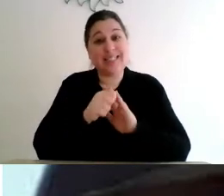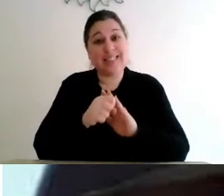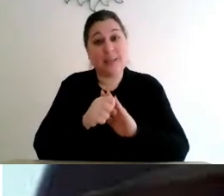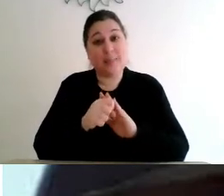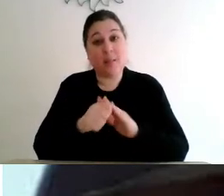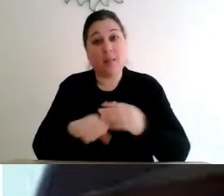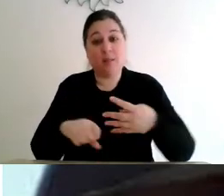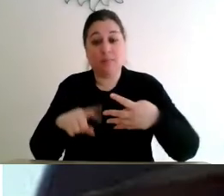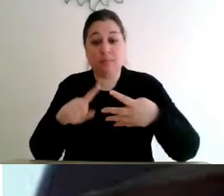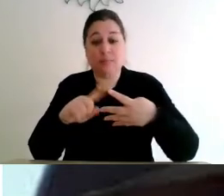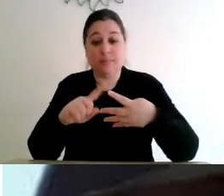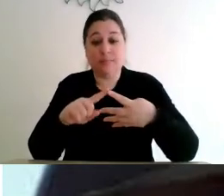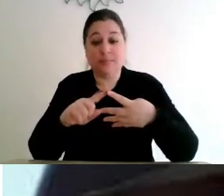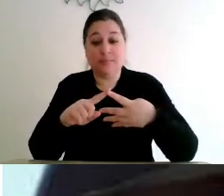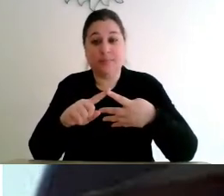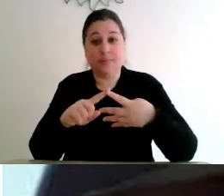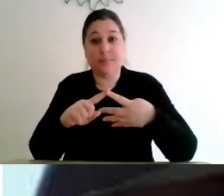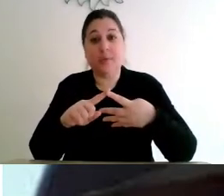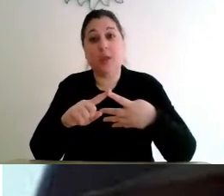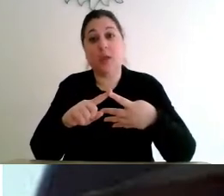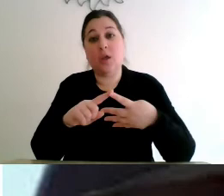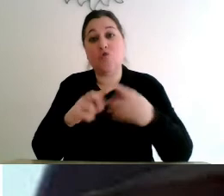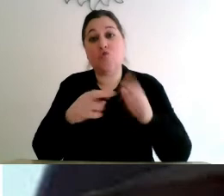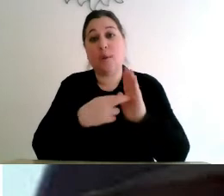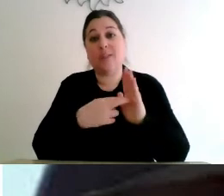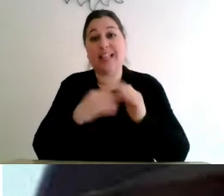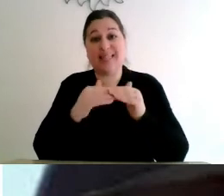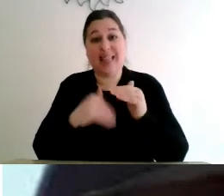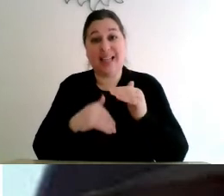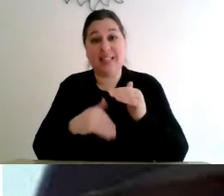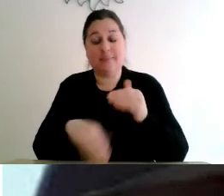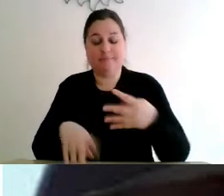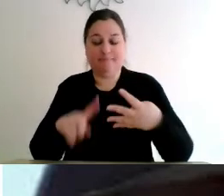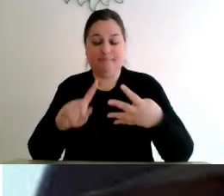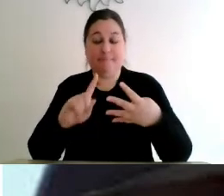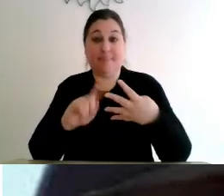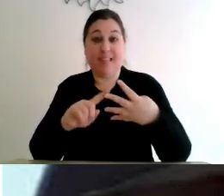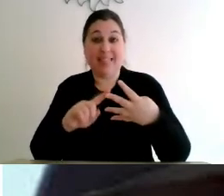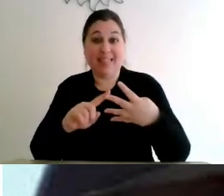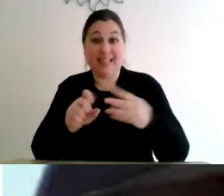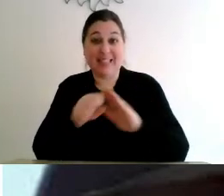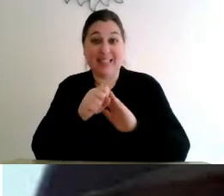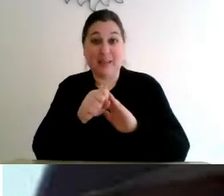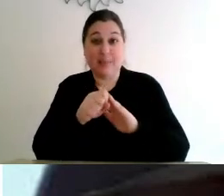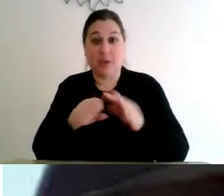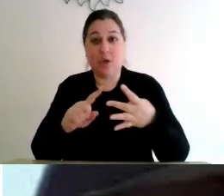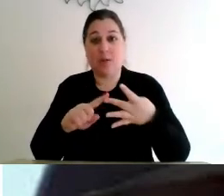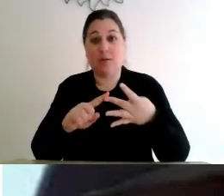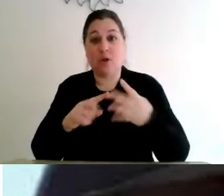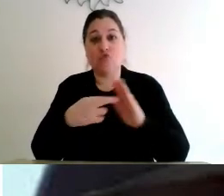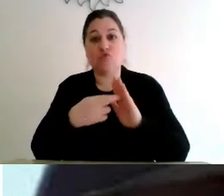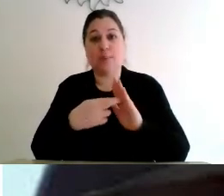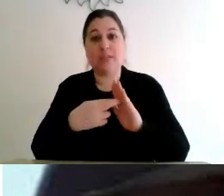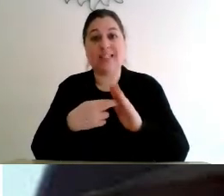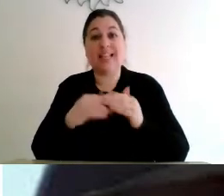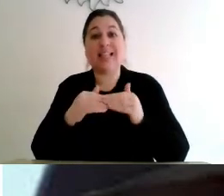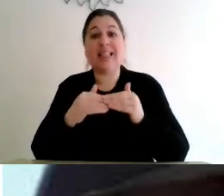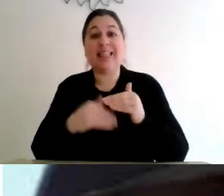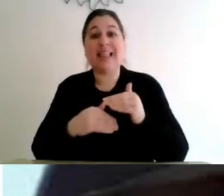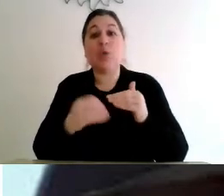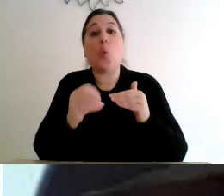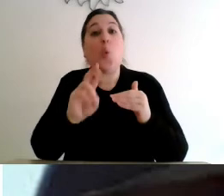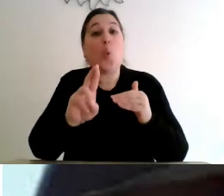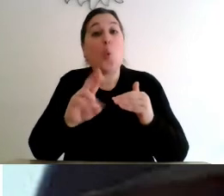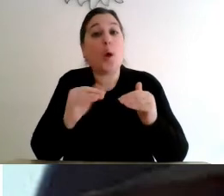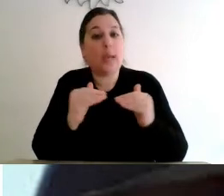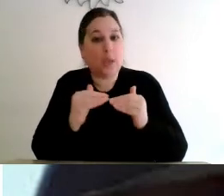this symbol represents less than. This symbol represents less than or equal to